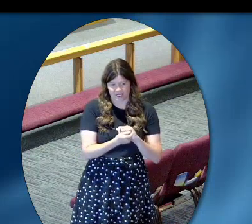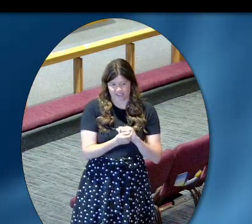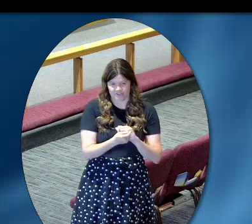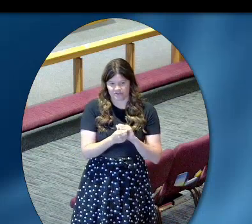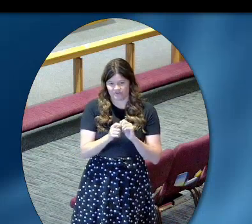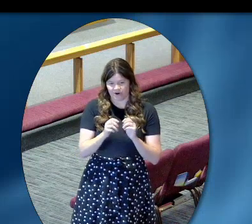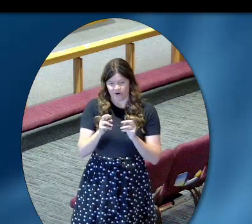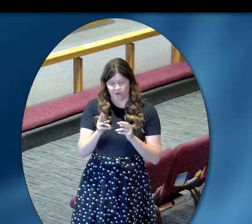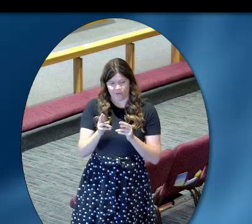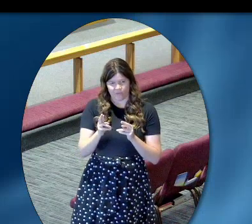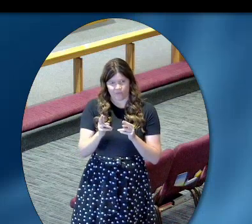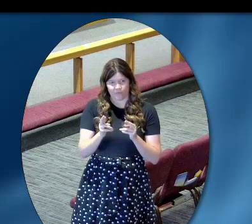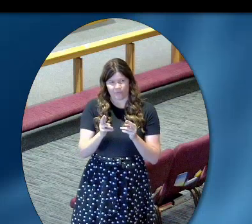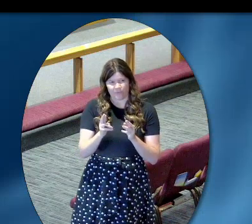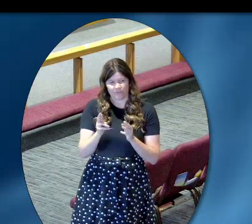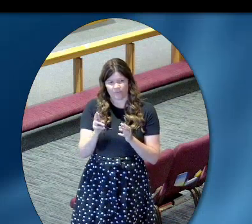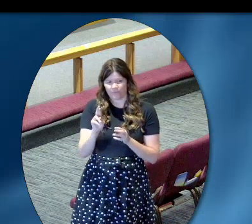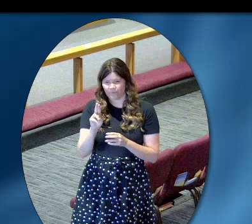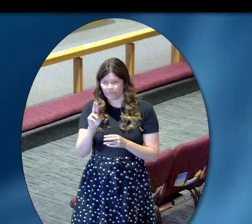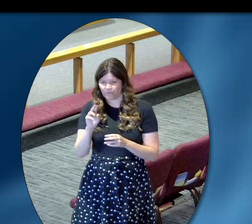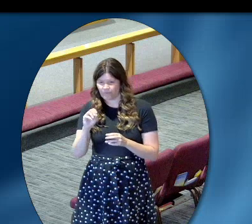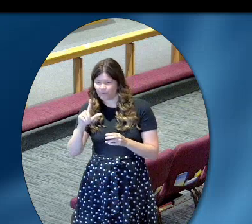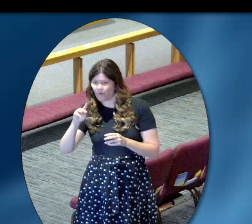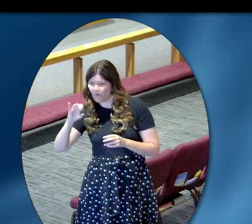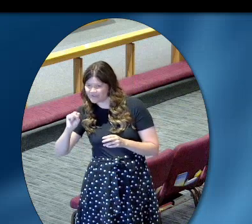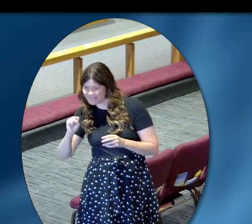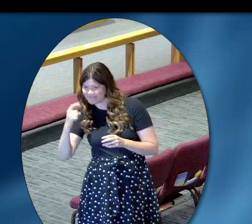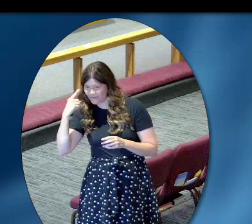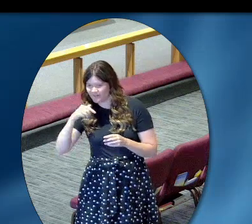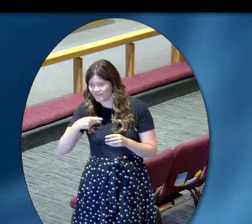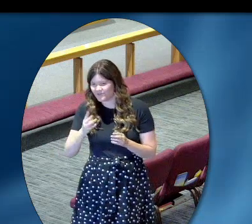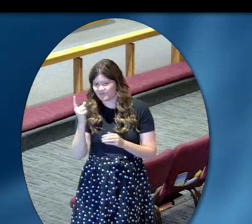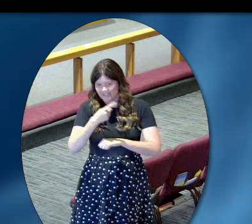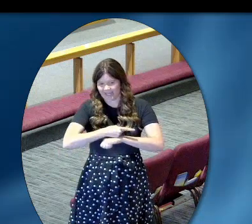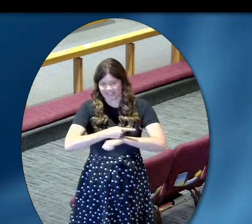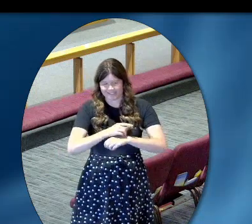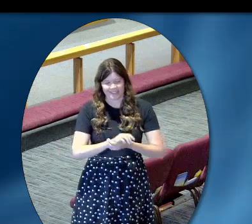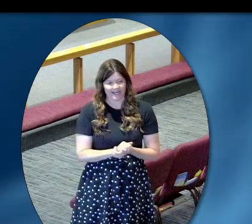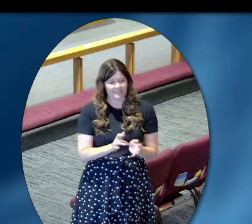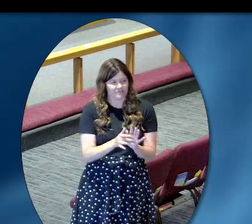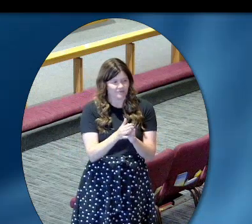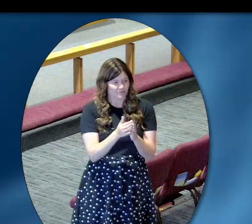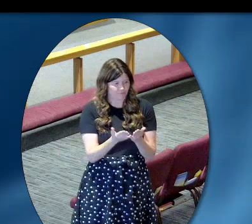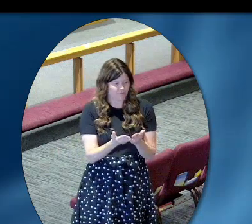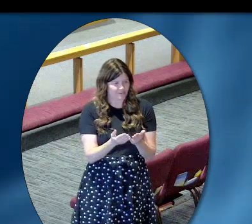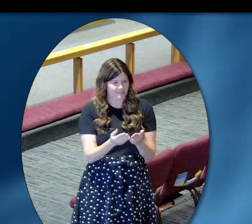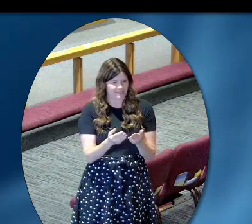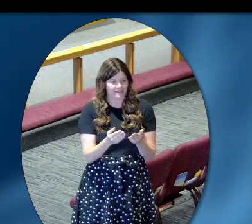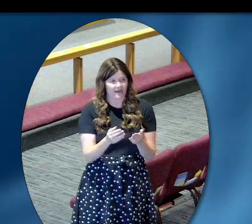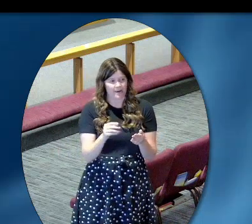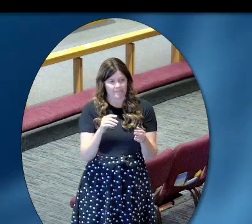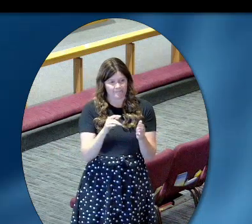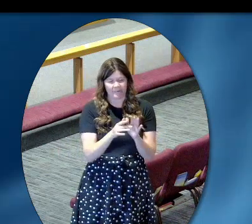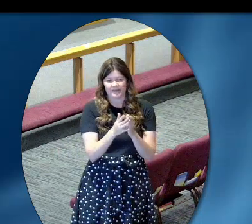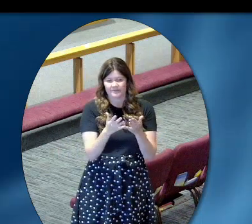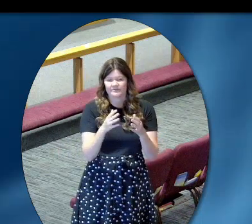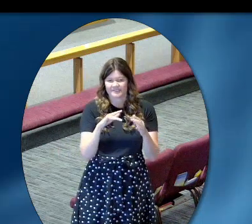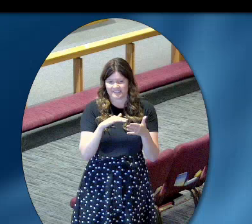and take care of her. So the Book of Ephesians, which normally meets on Tuesday, we're going to cancel that this